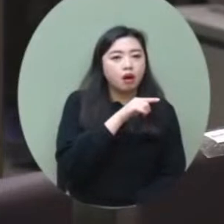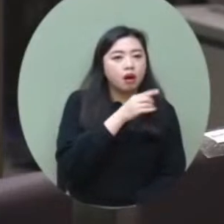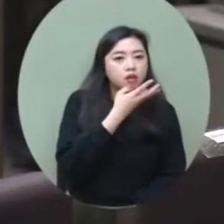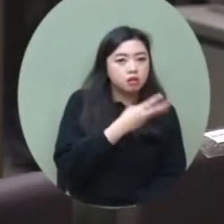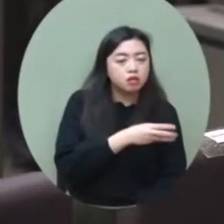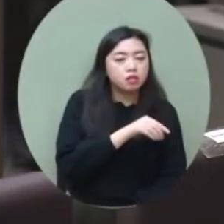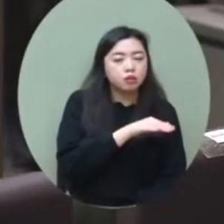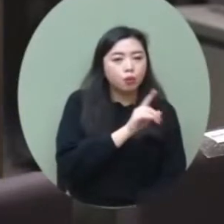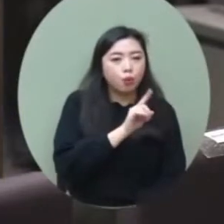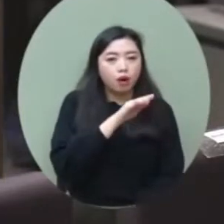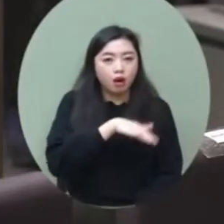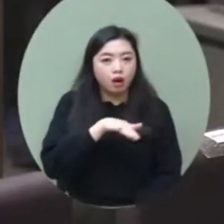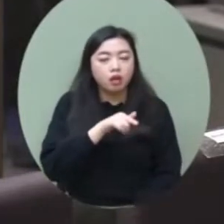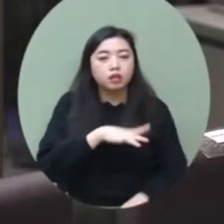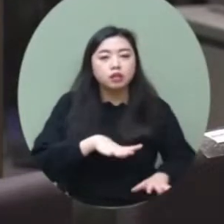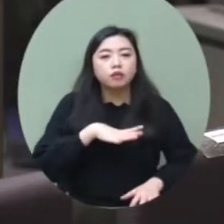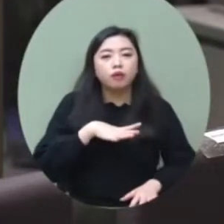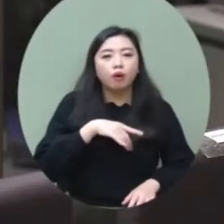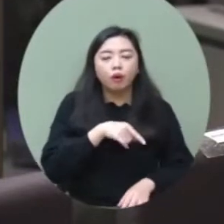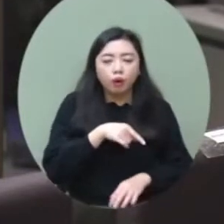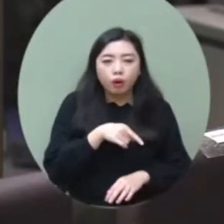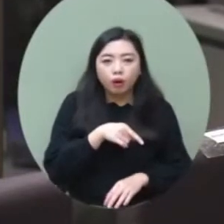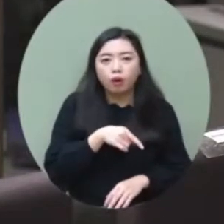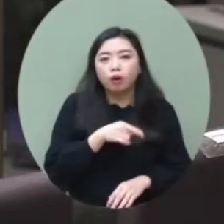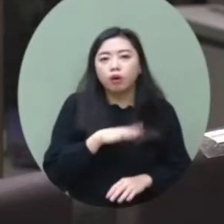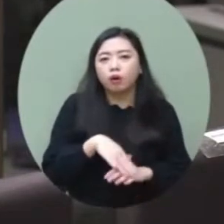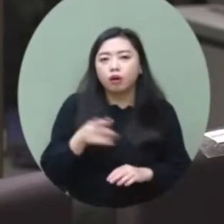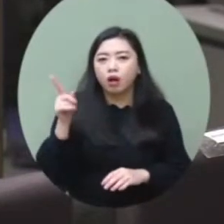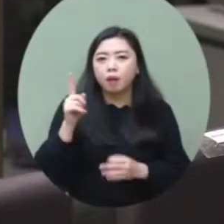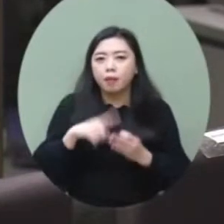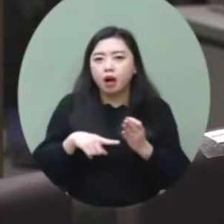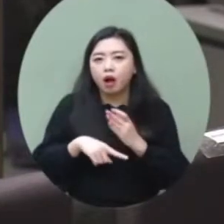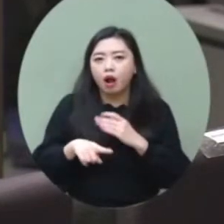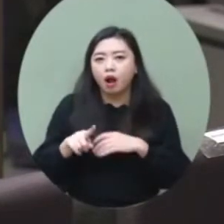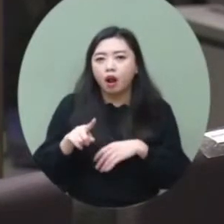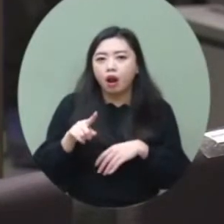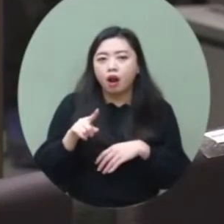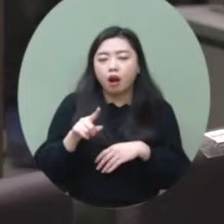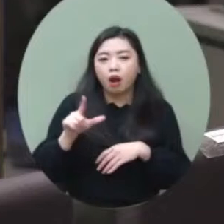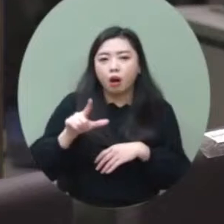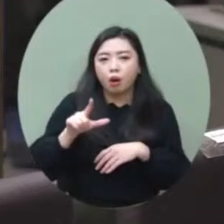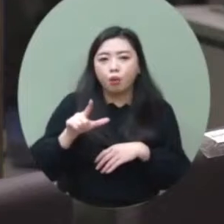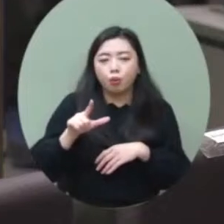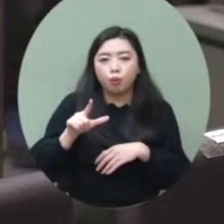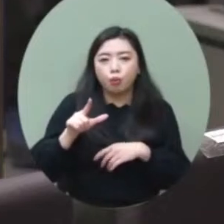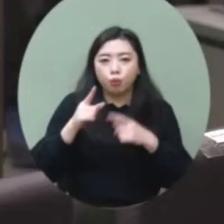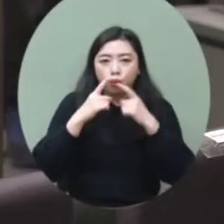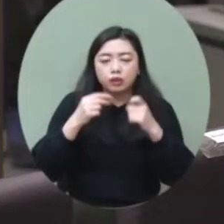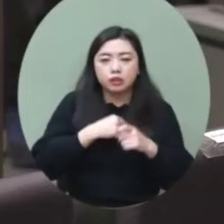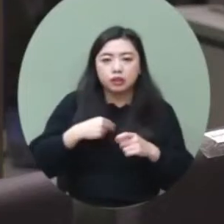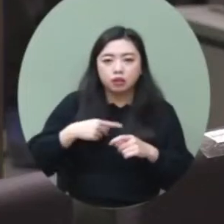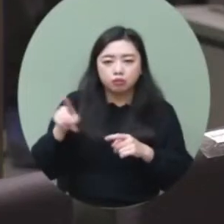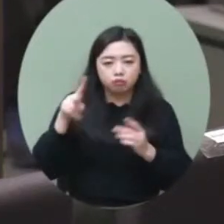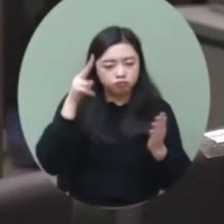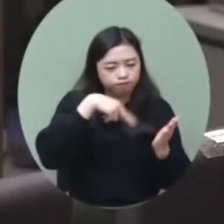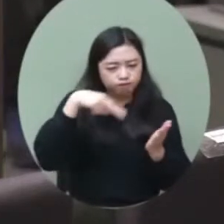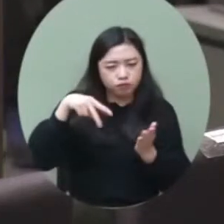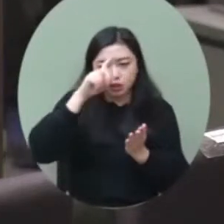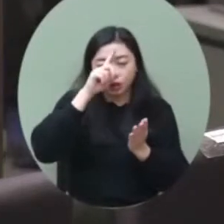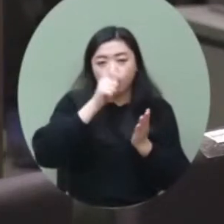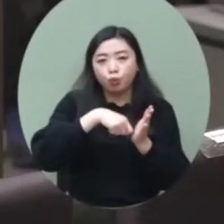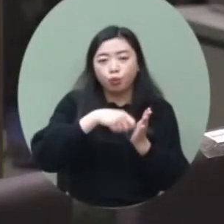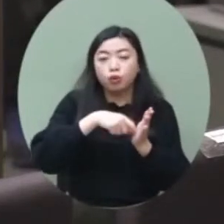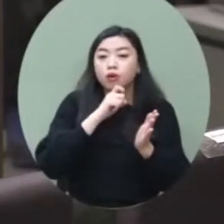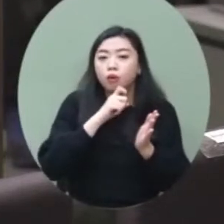reviewed the case files for these patients, and he said that they all seem to have suffered from a brain condition